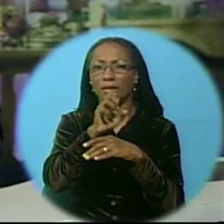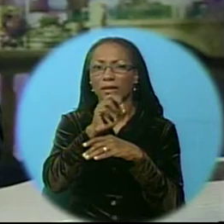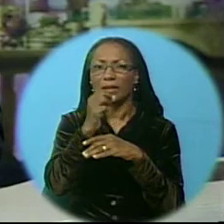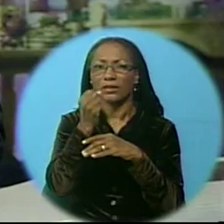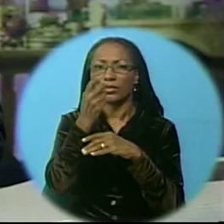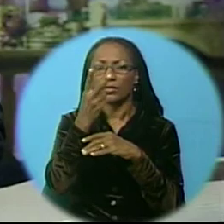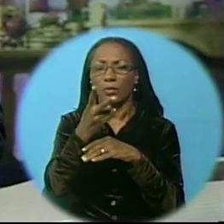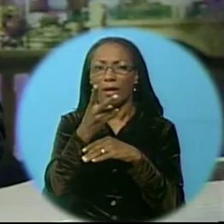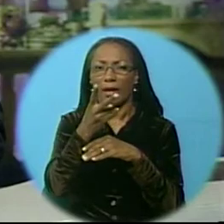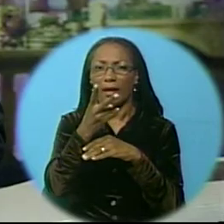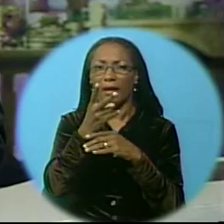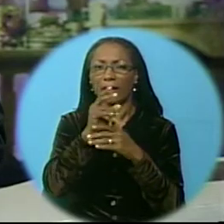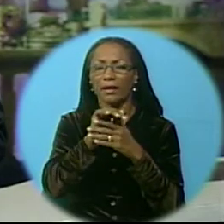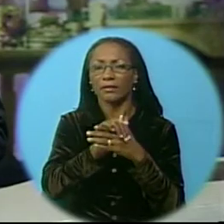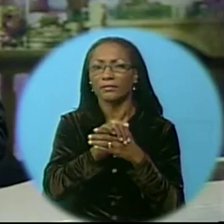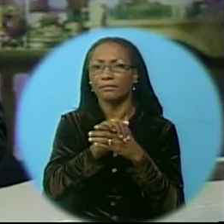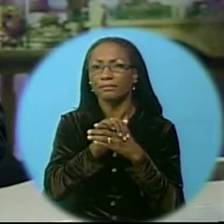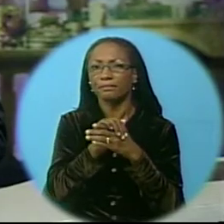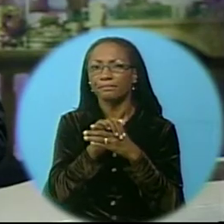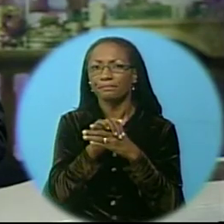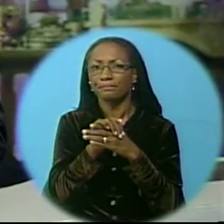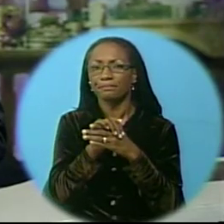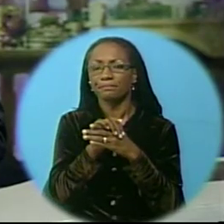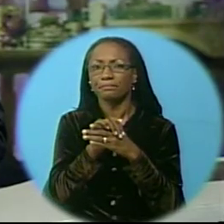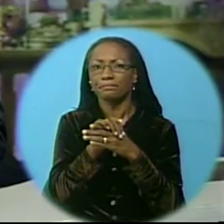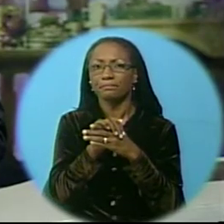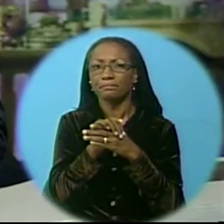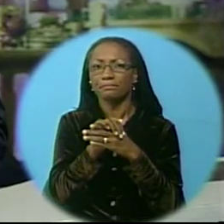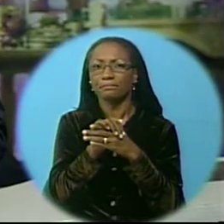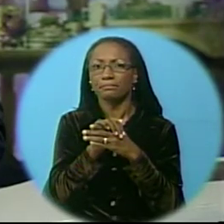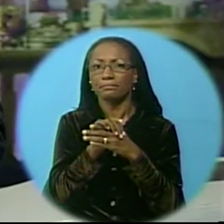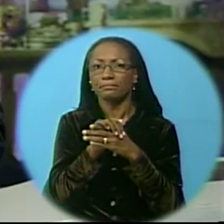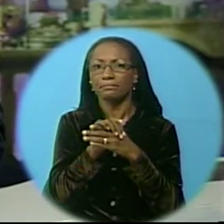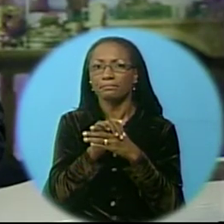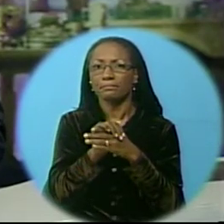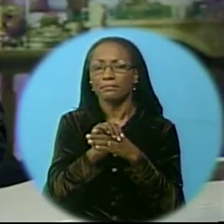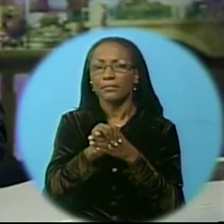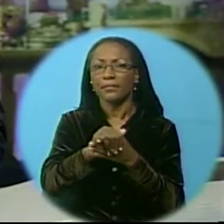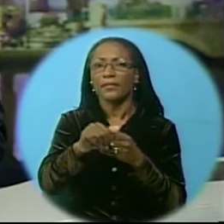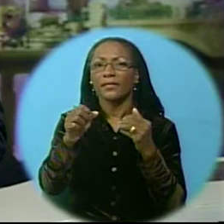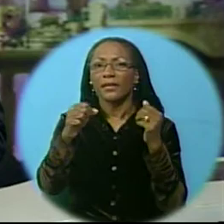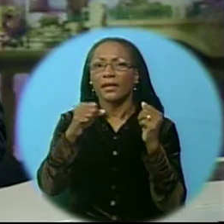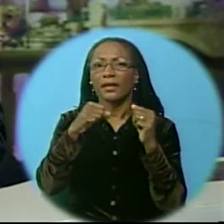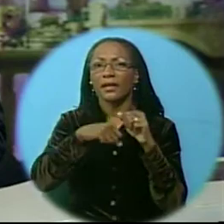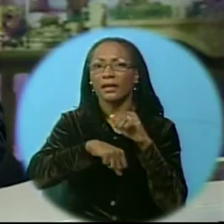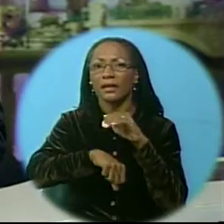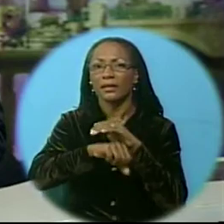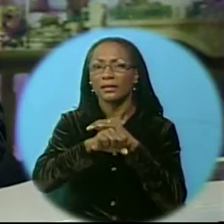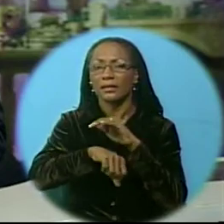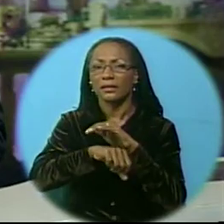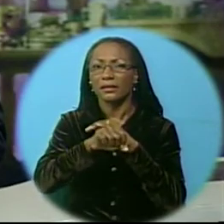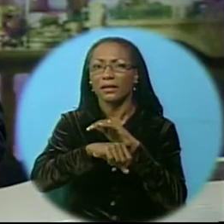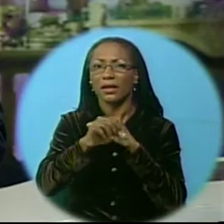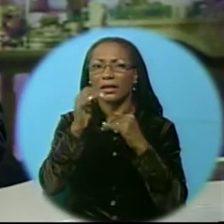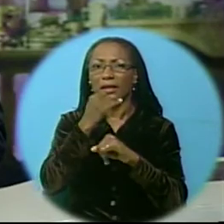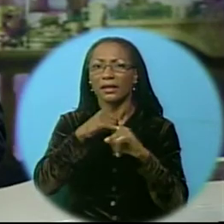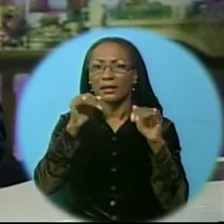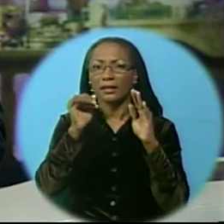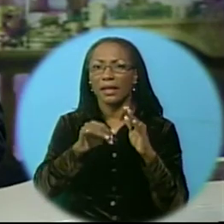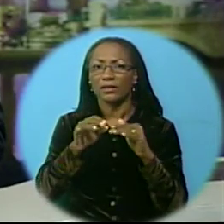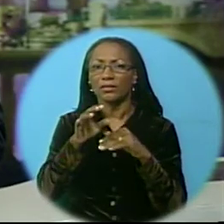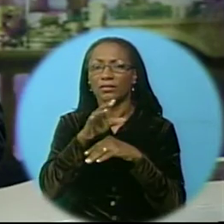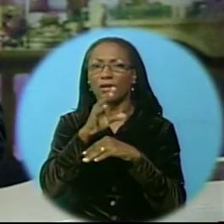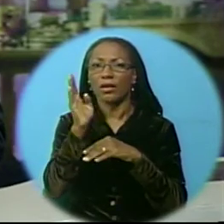of the women's games during CBC Sports at 8:30 tonight. Soccerettes International, the Barbados leg, is set to begin at the